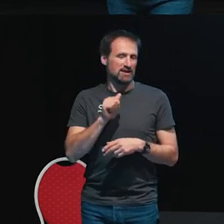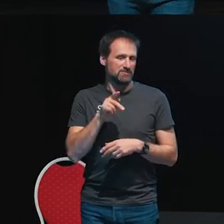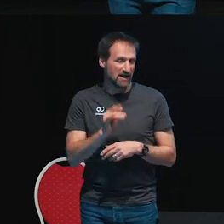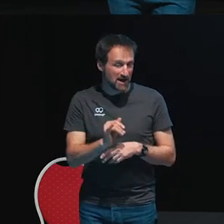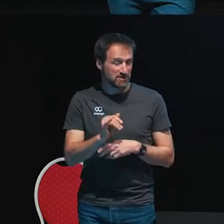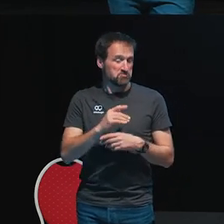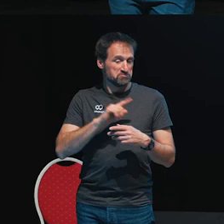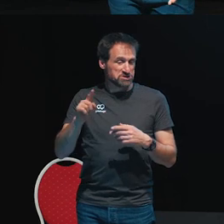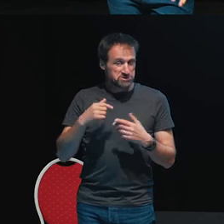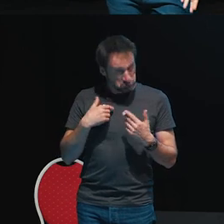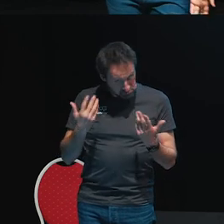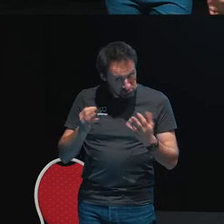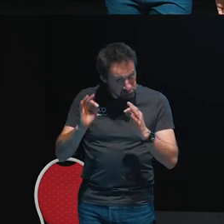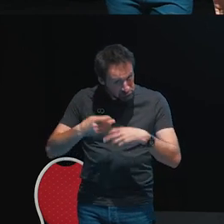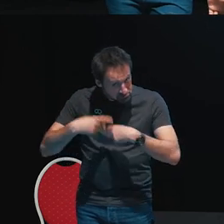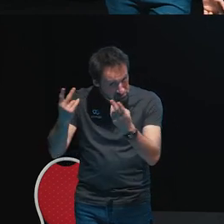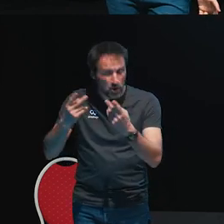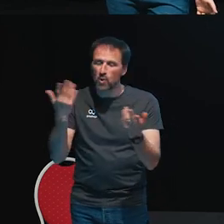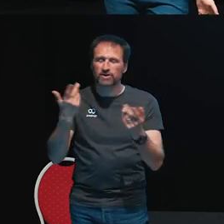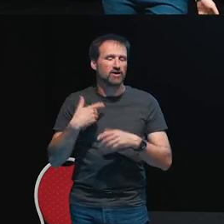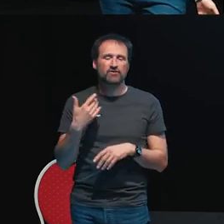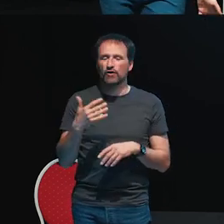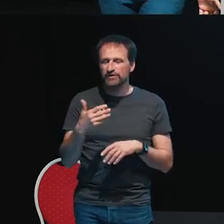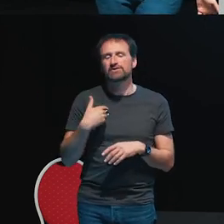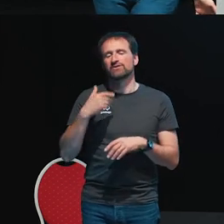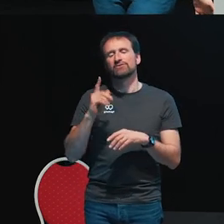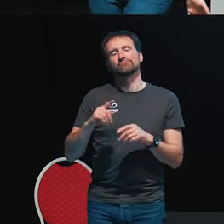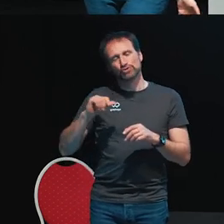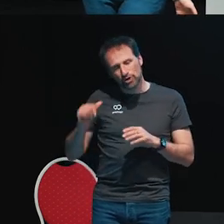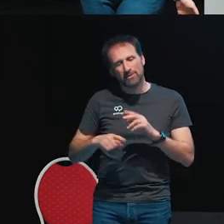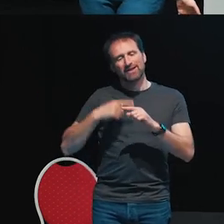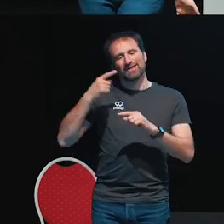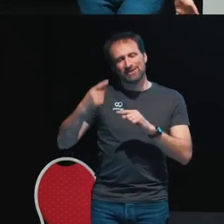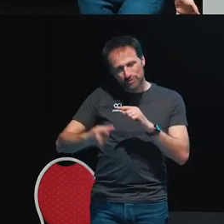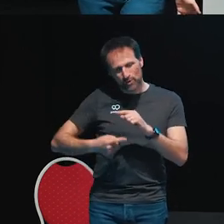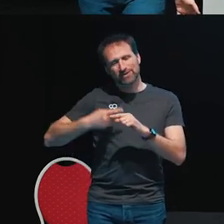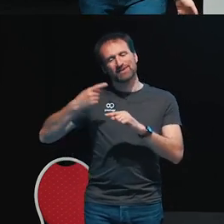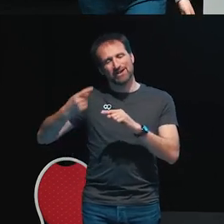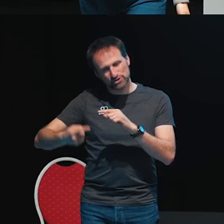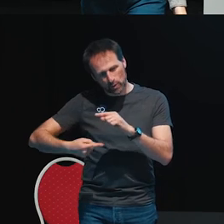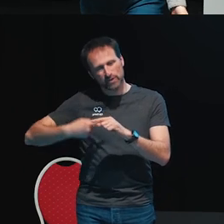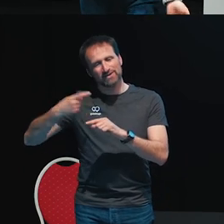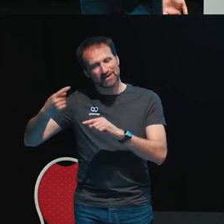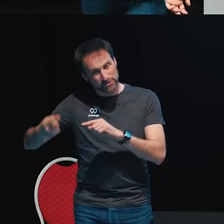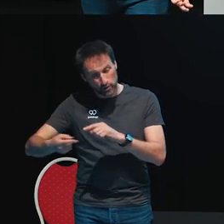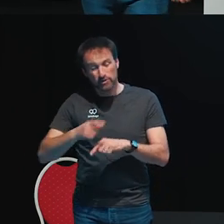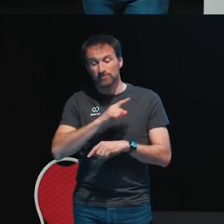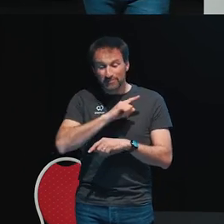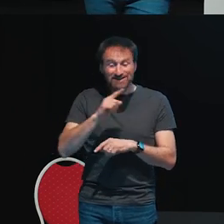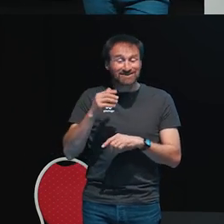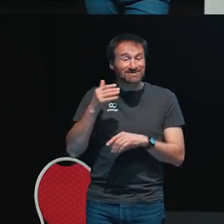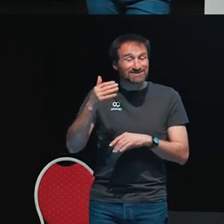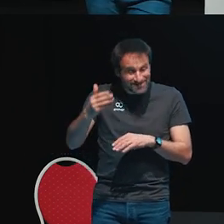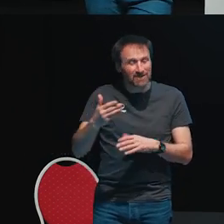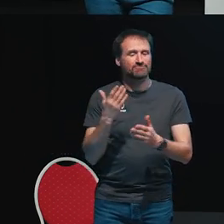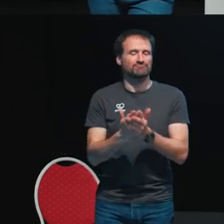But again, iteration happens there. And all of that done, it's time to ship it. In